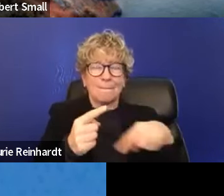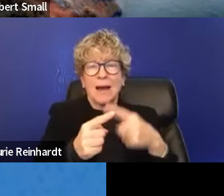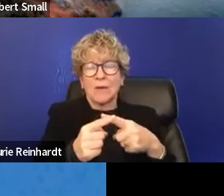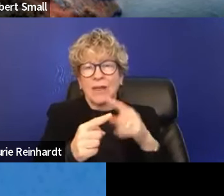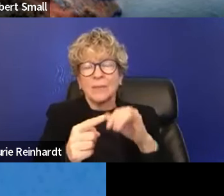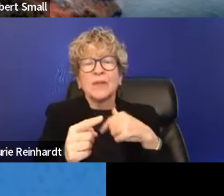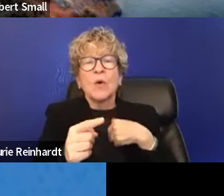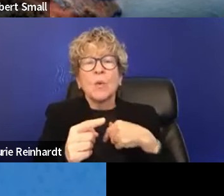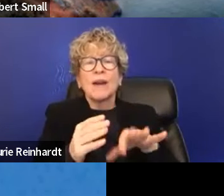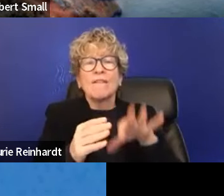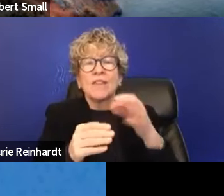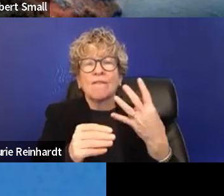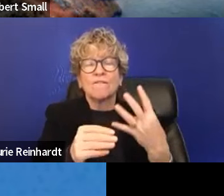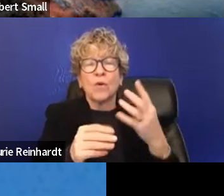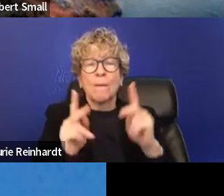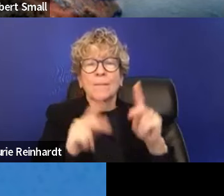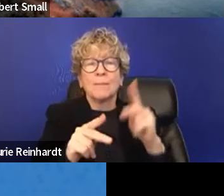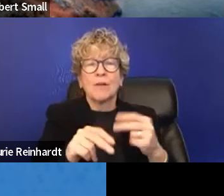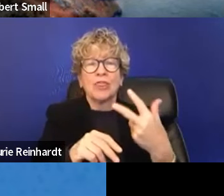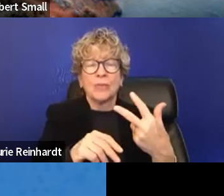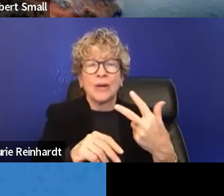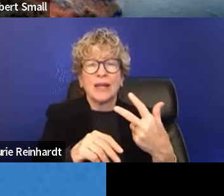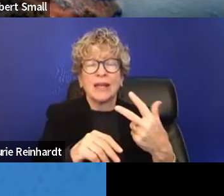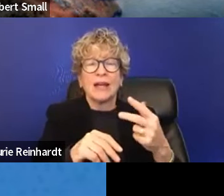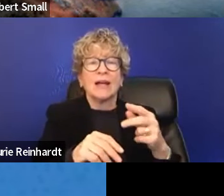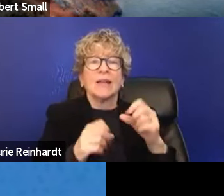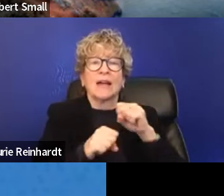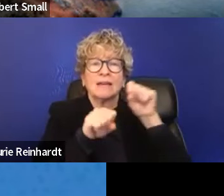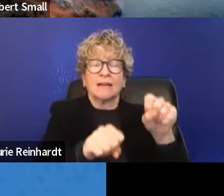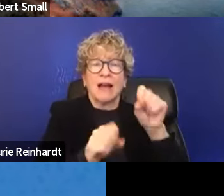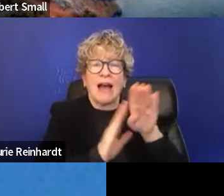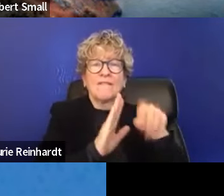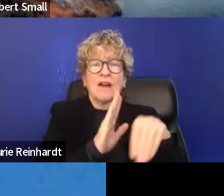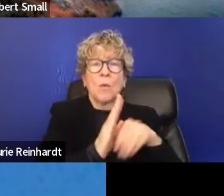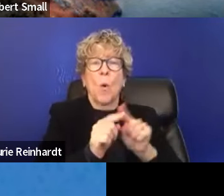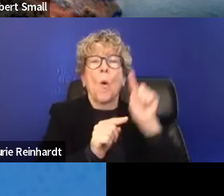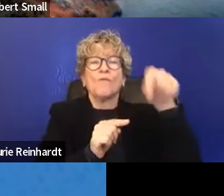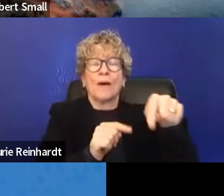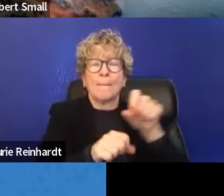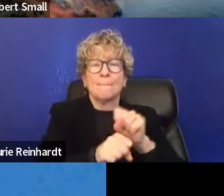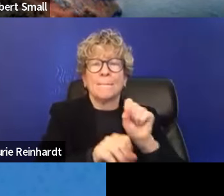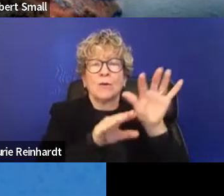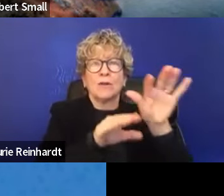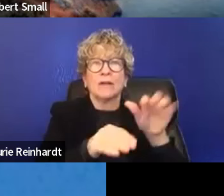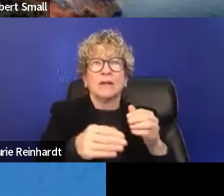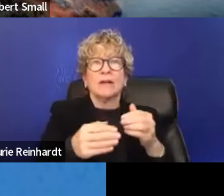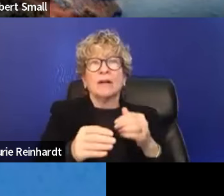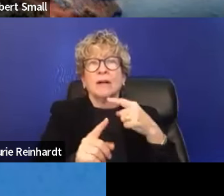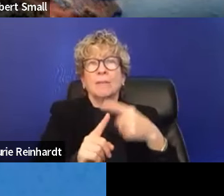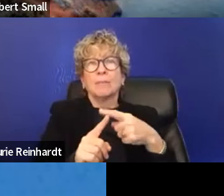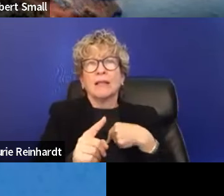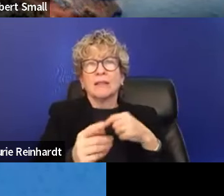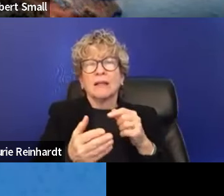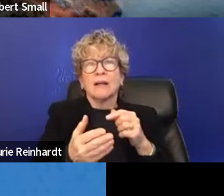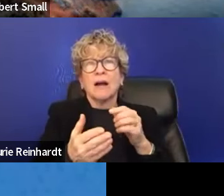Yakima, I find 4 individuals, 3 of whom are half an hour away over a mountain. Elsewhere in the state, I'm hearing about full books and